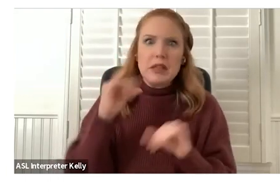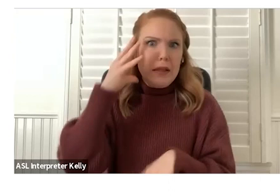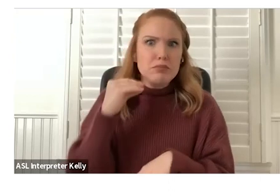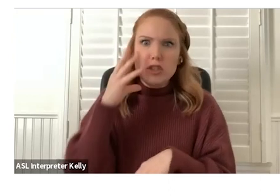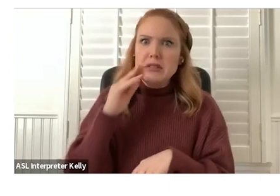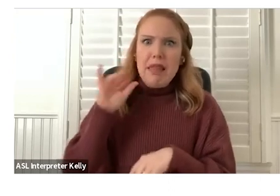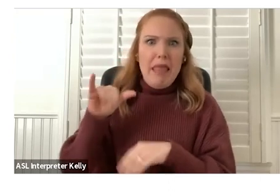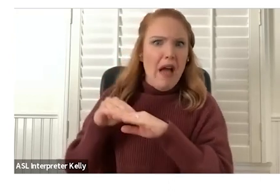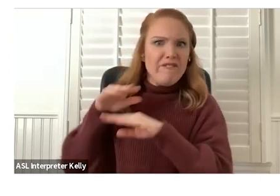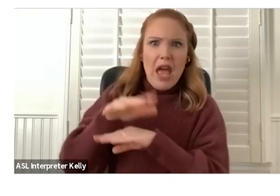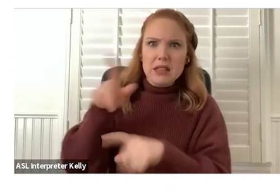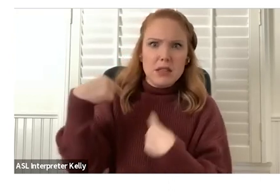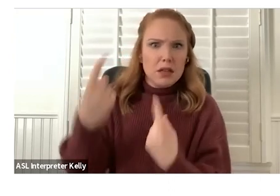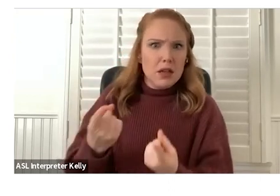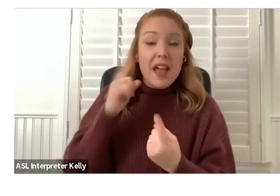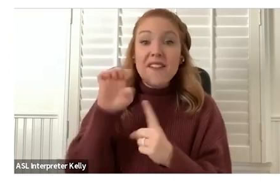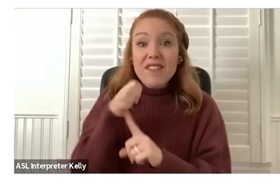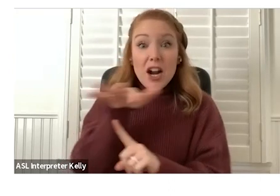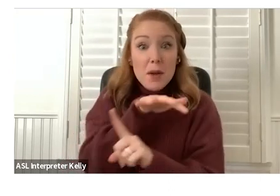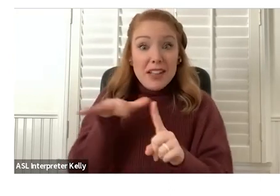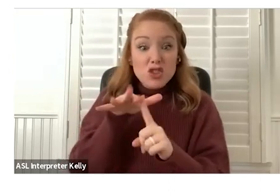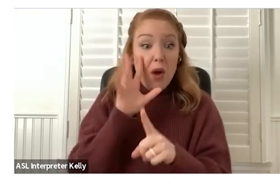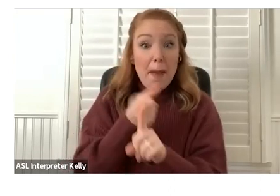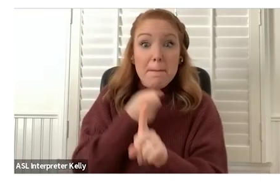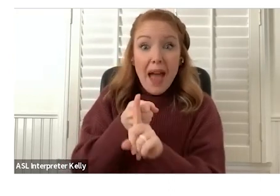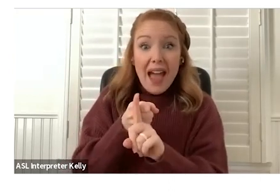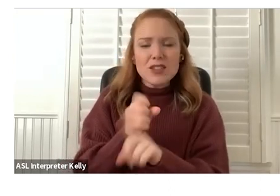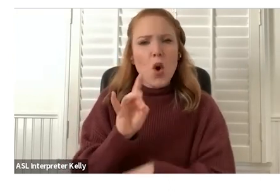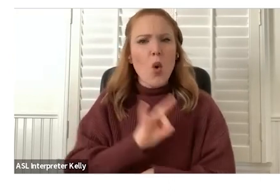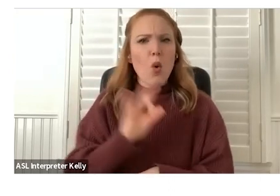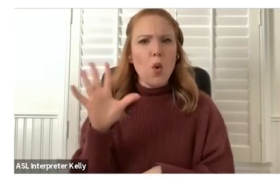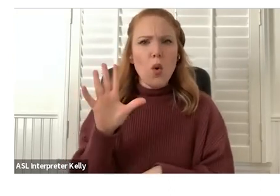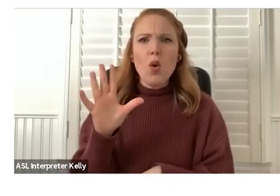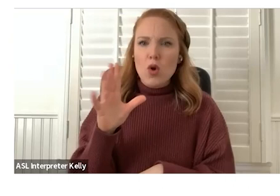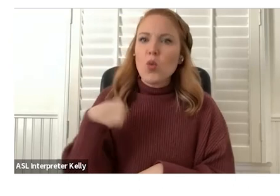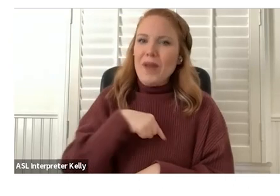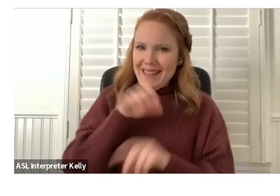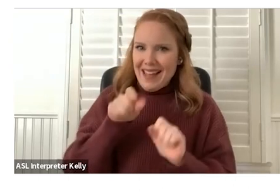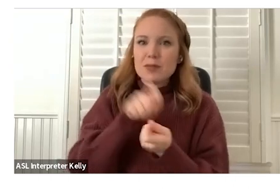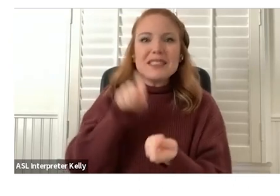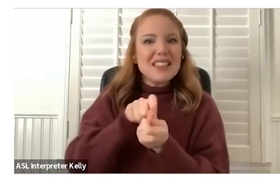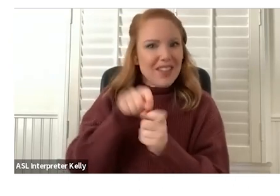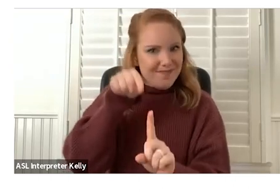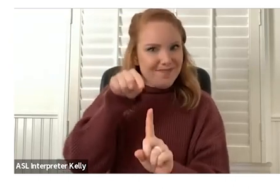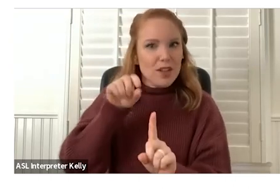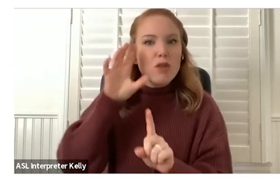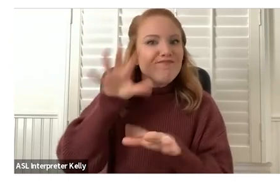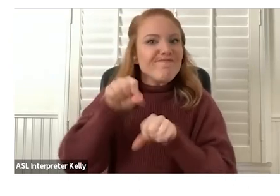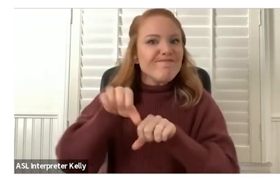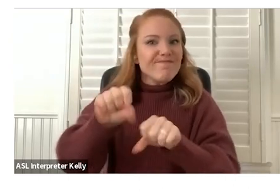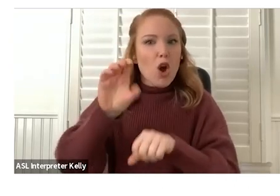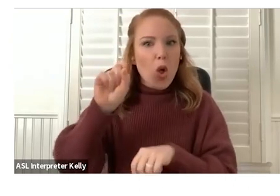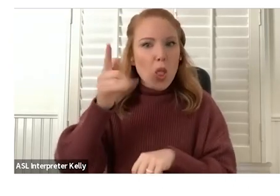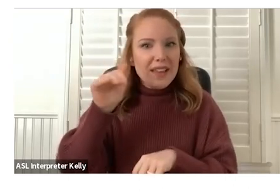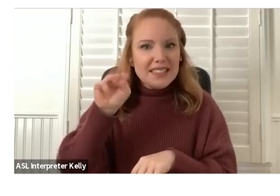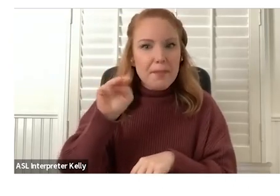got here. Let me further define it by giving you two other forms or manifestations of Orientalism. First, we have